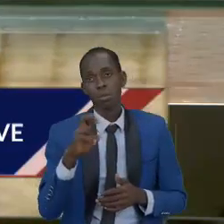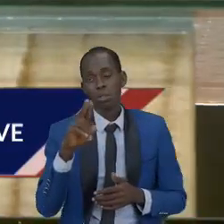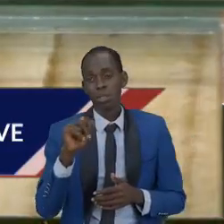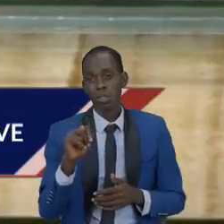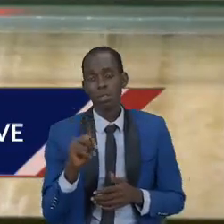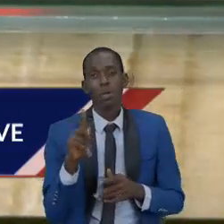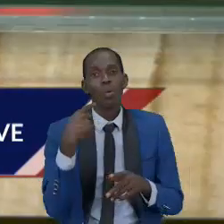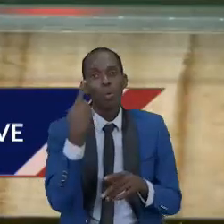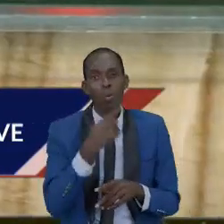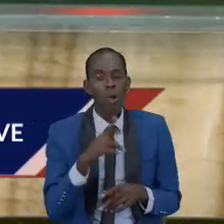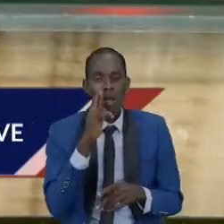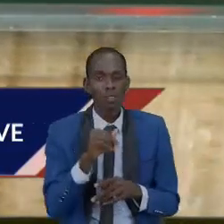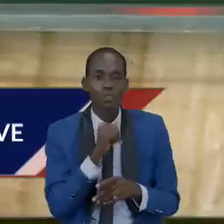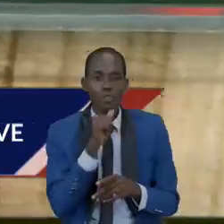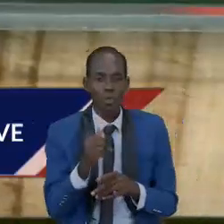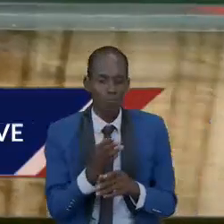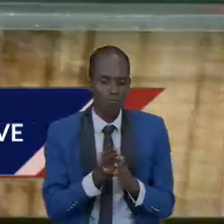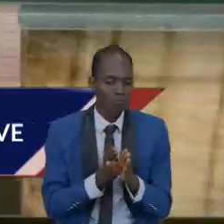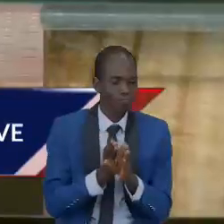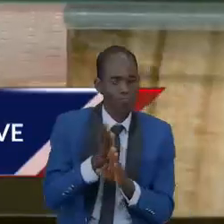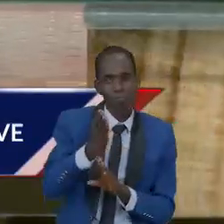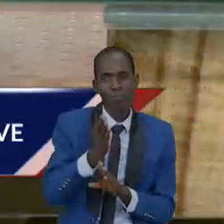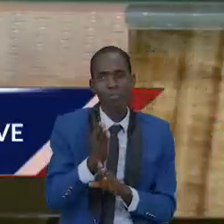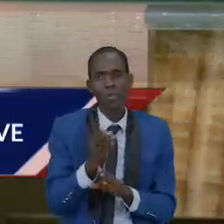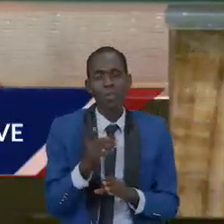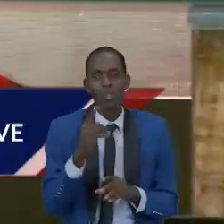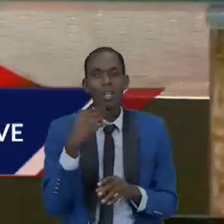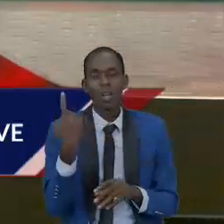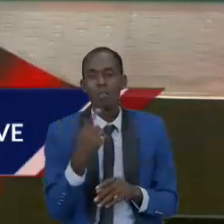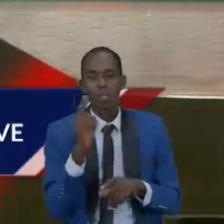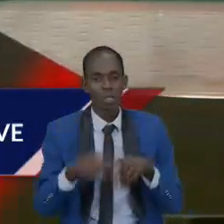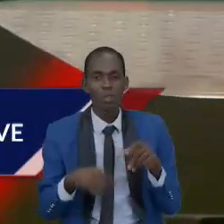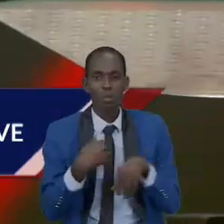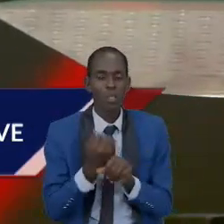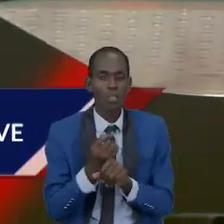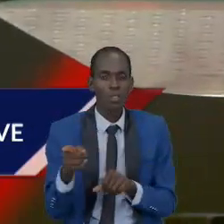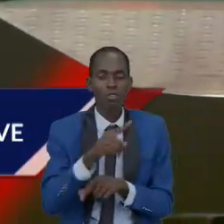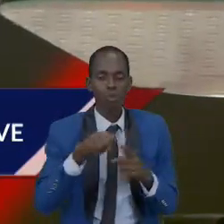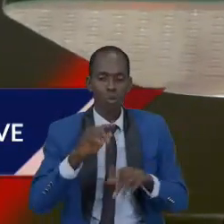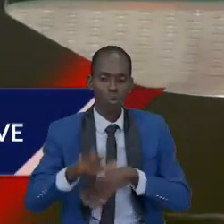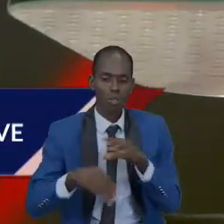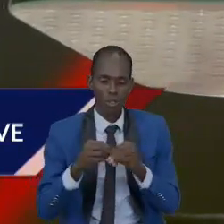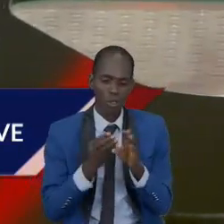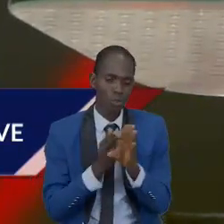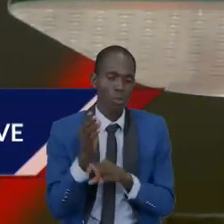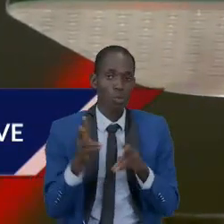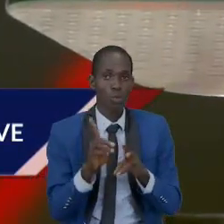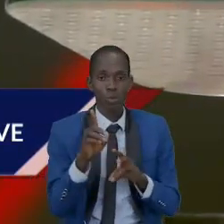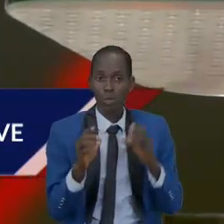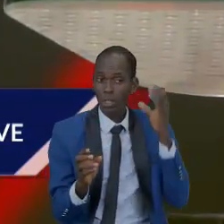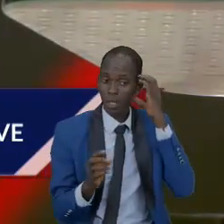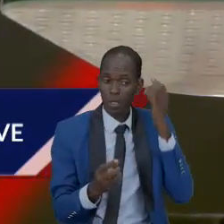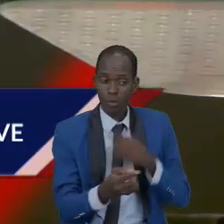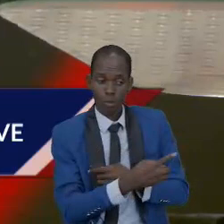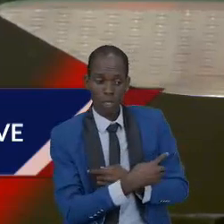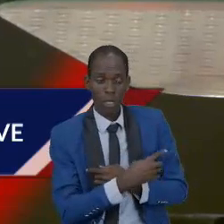people who are not straightforward, and you cannot make them walk in the straight path. You listen to them one day,